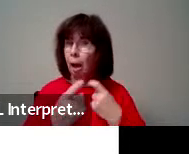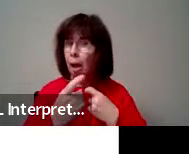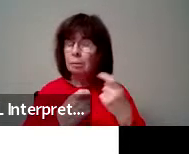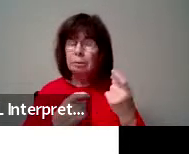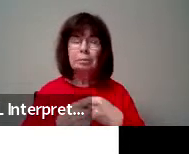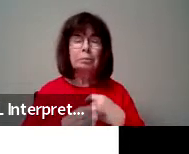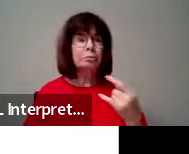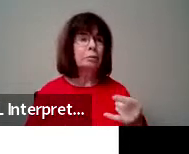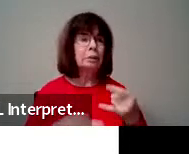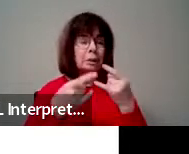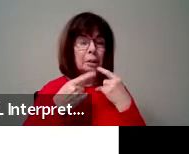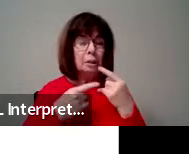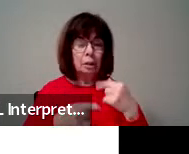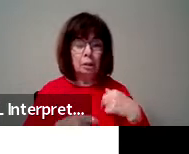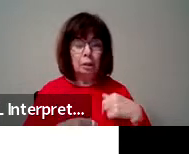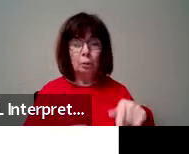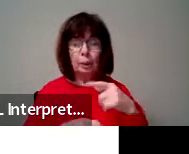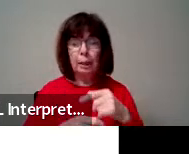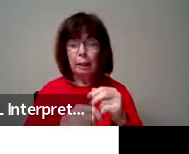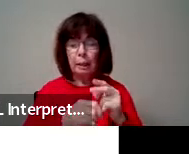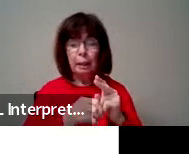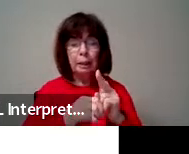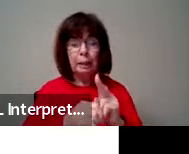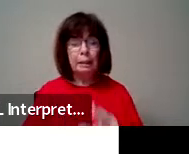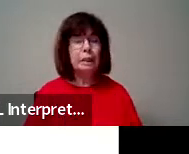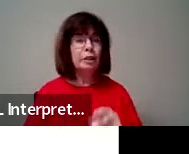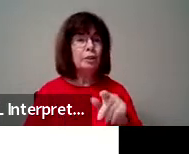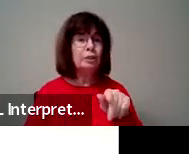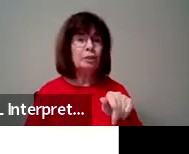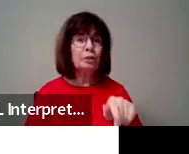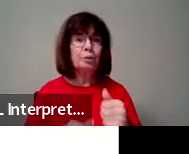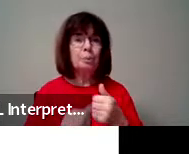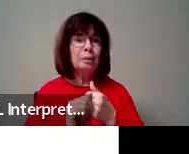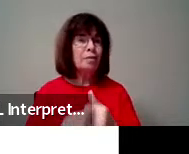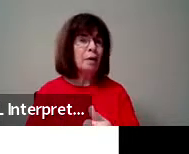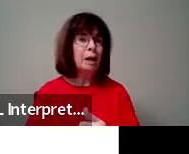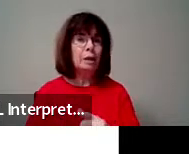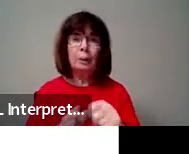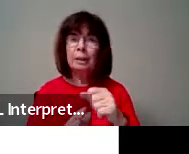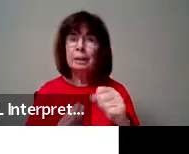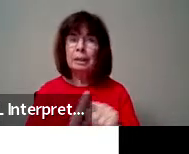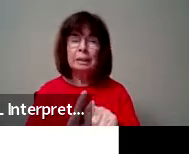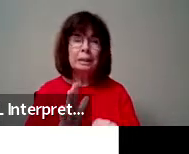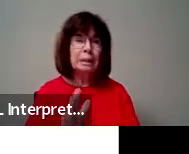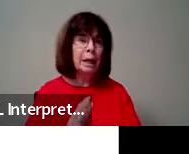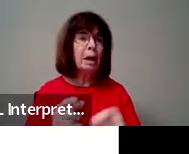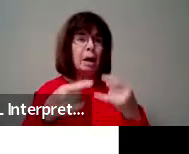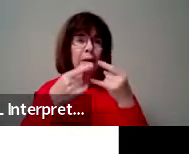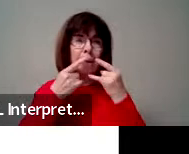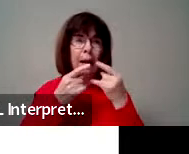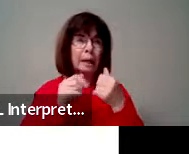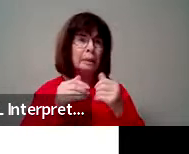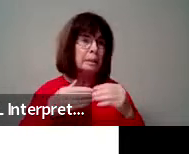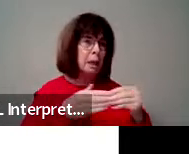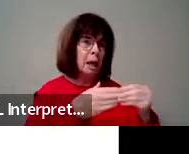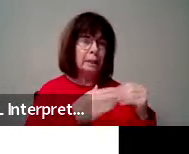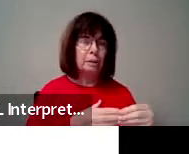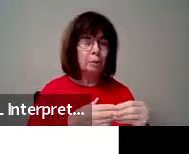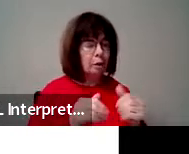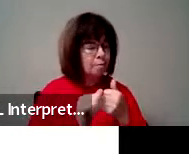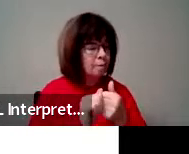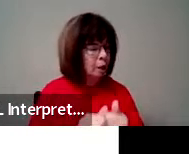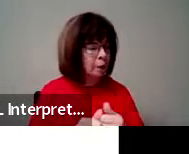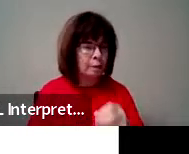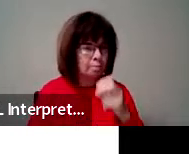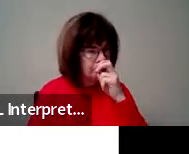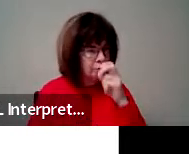have been and continue to be aligned with the state on mask guidance. We are not departing from that at this time. I'm not